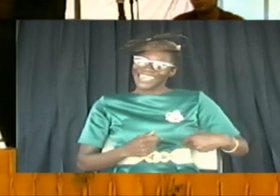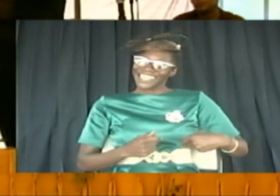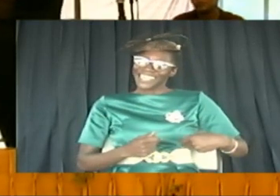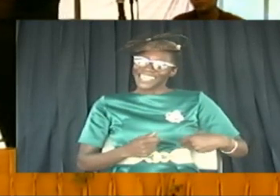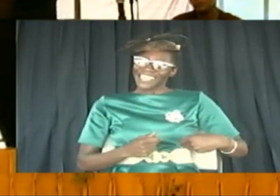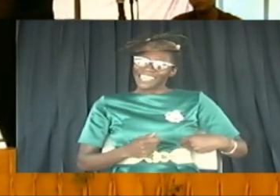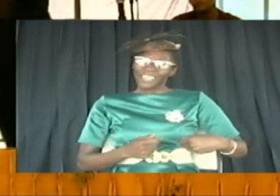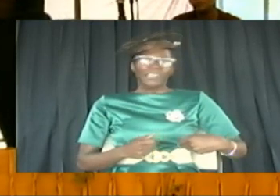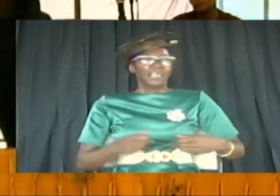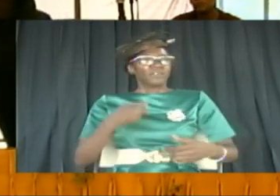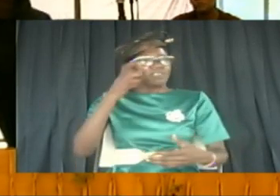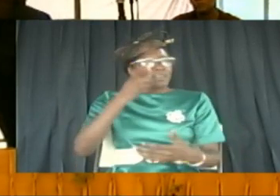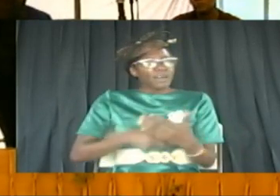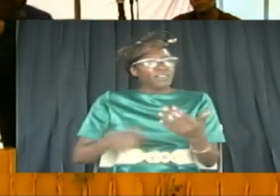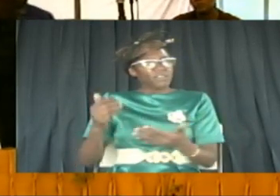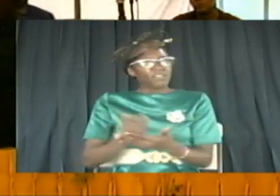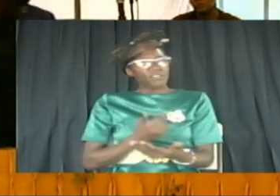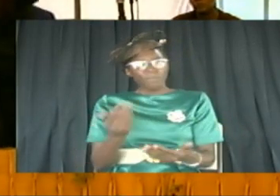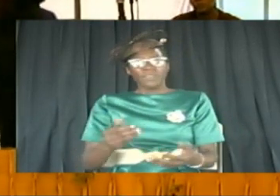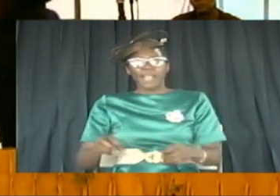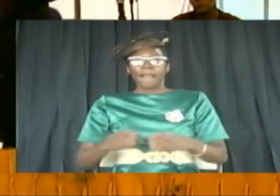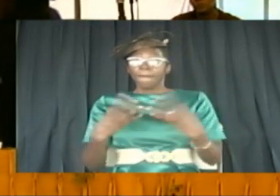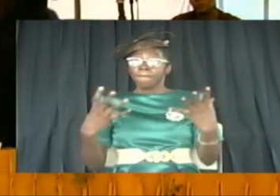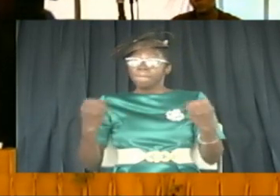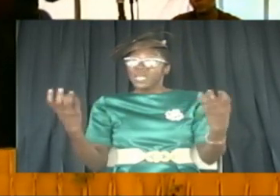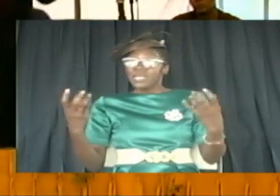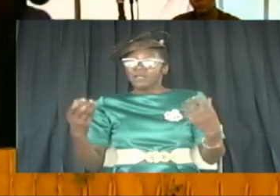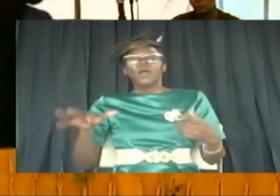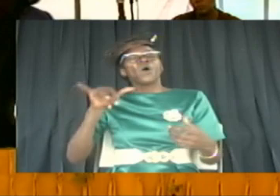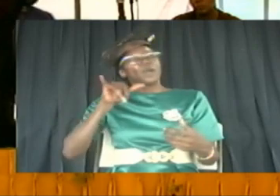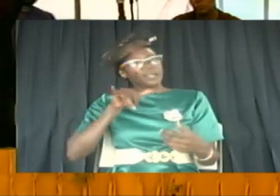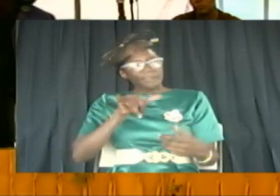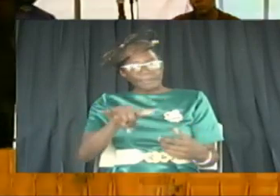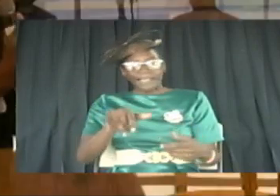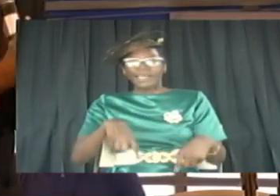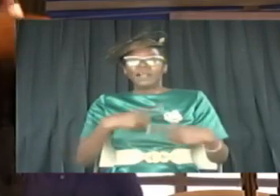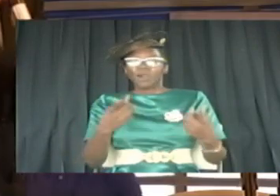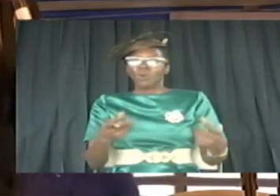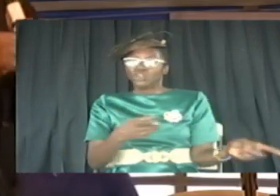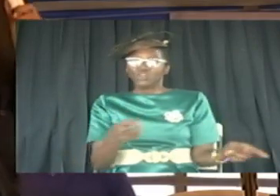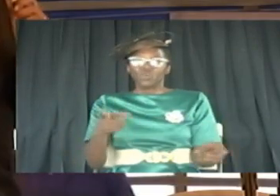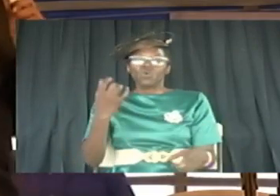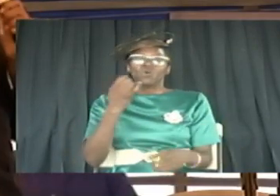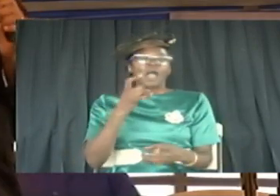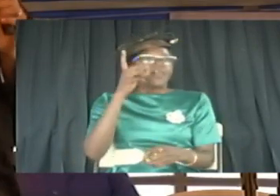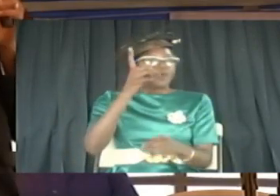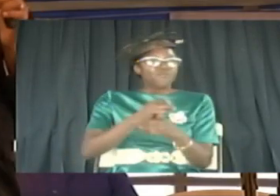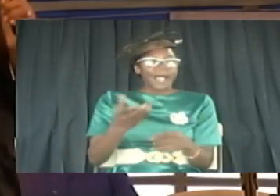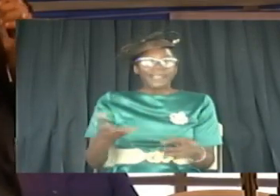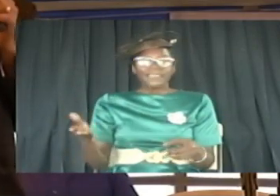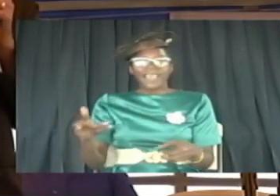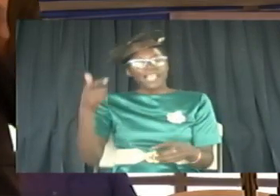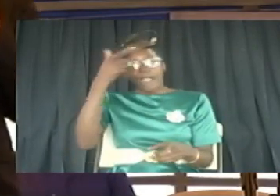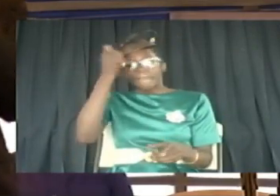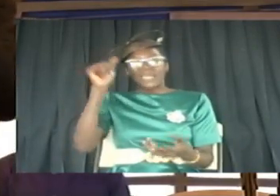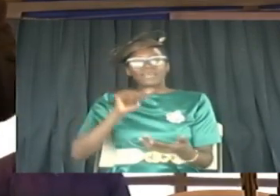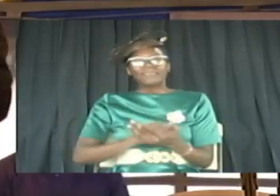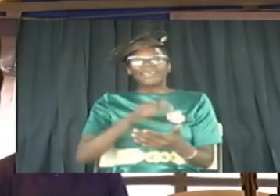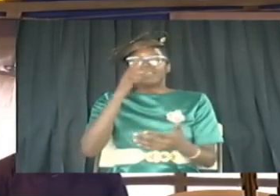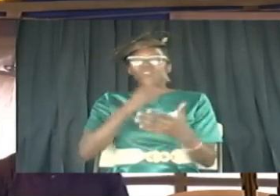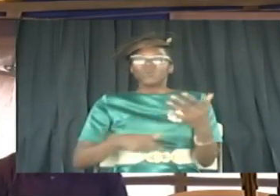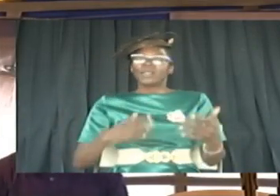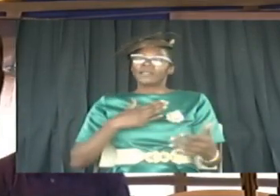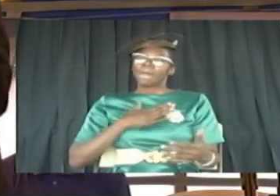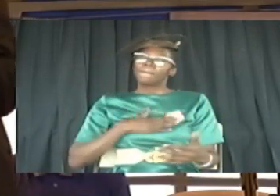cost us something tremendous, we are still going to do the right thing simply because that is what pleased